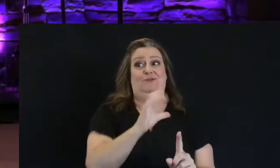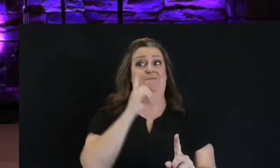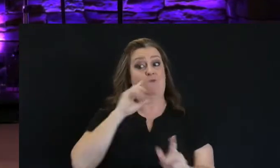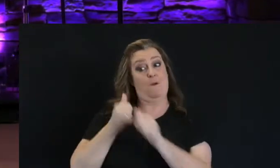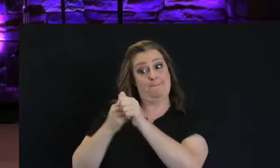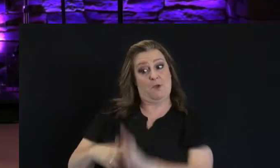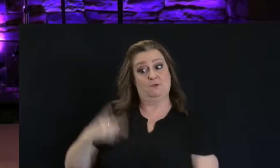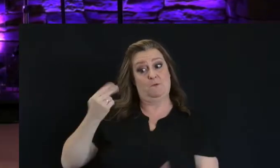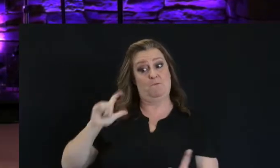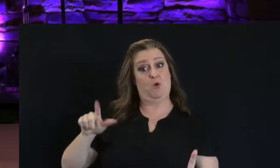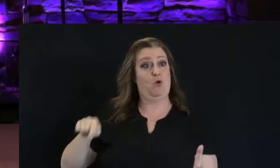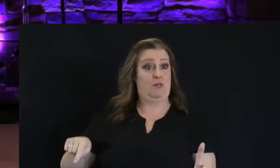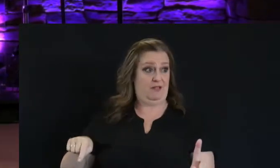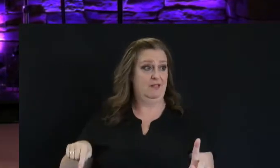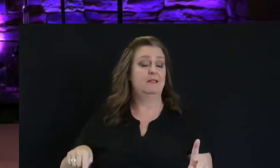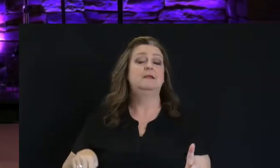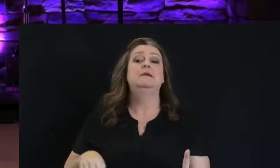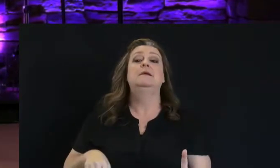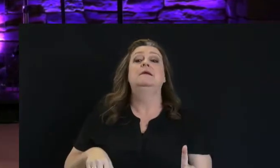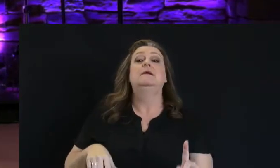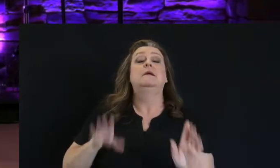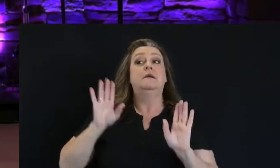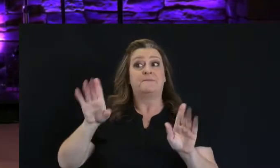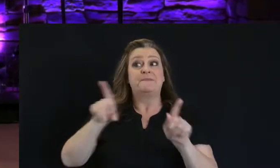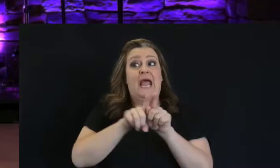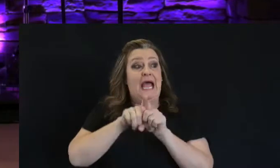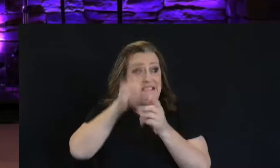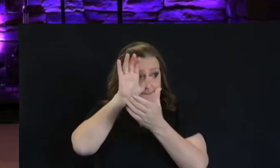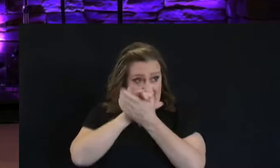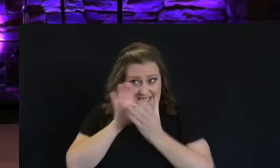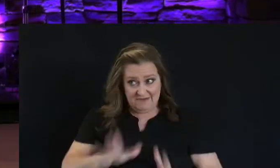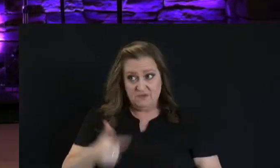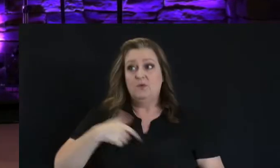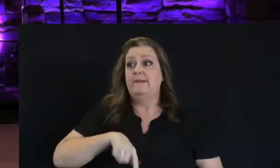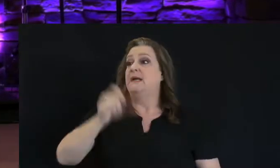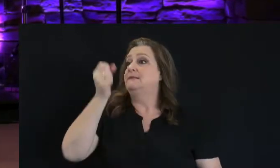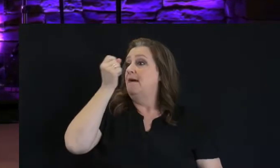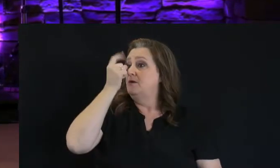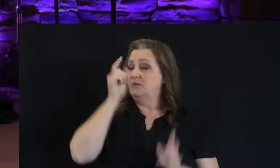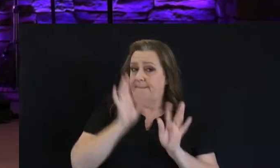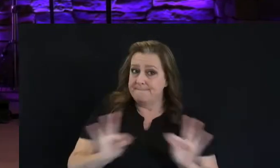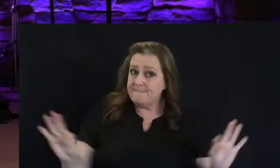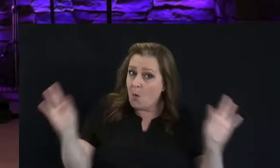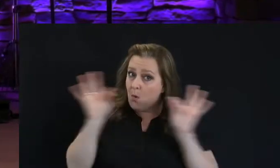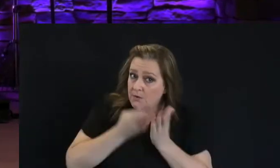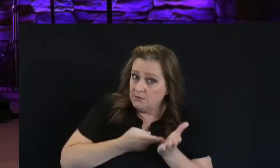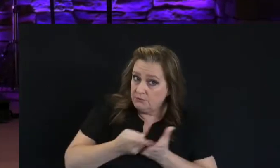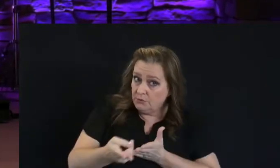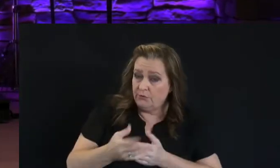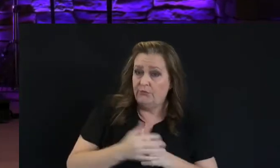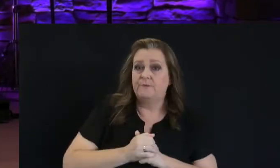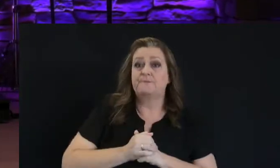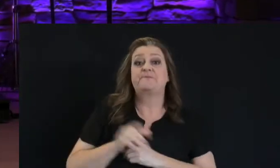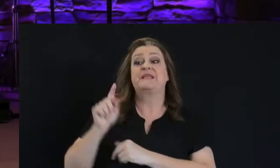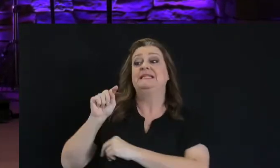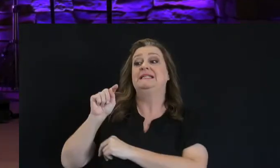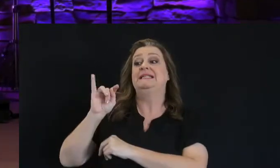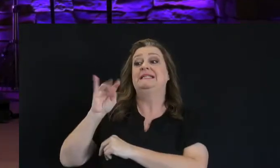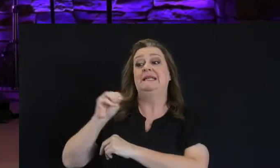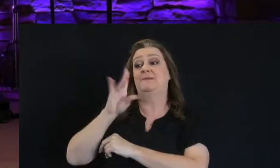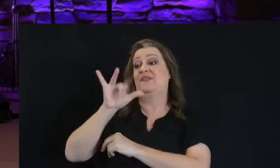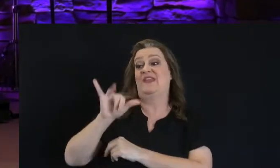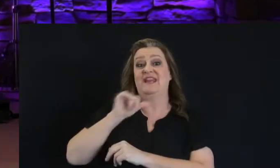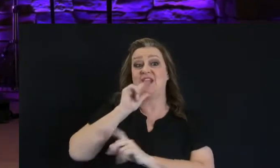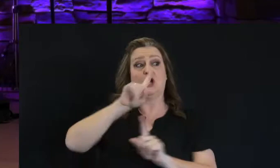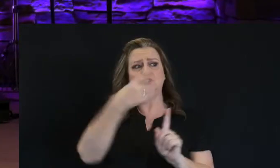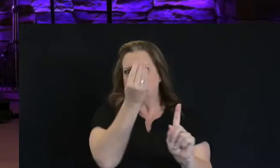Paul. Listen, folks, as believers, we have to understand a very important truth. Timothy